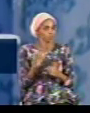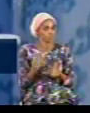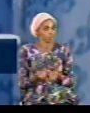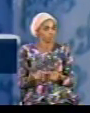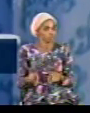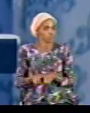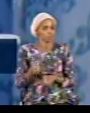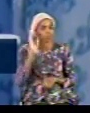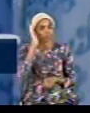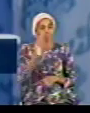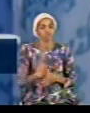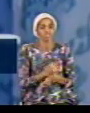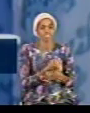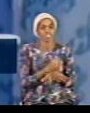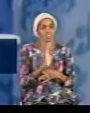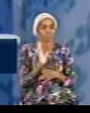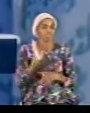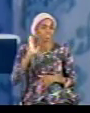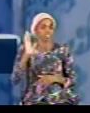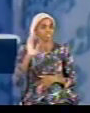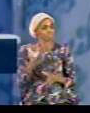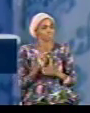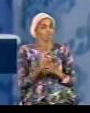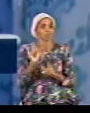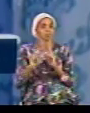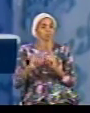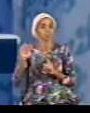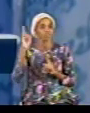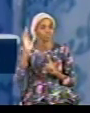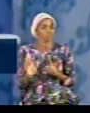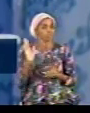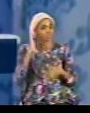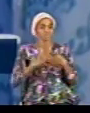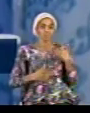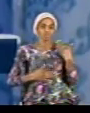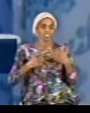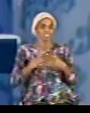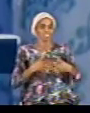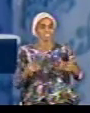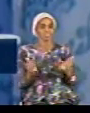of God will rejoice with you in Jesus' name.